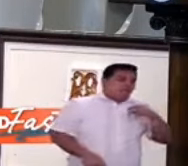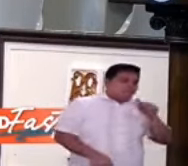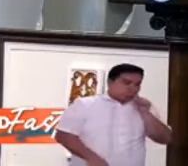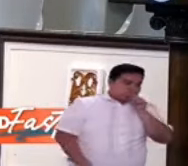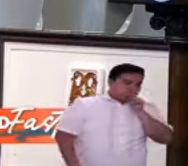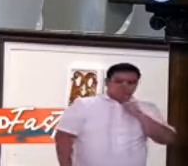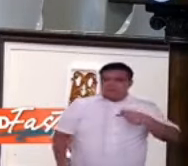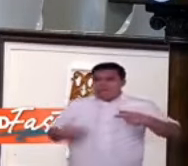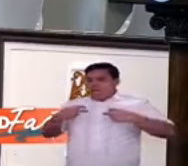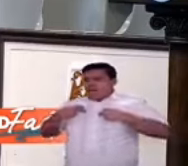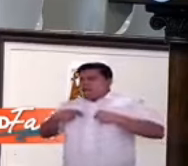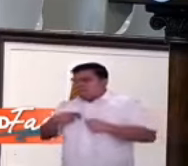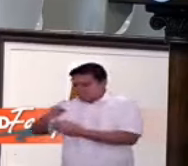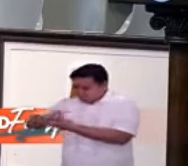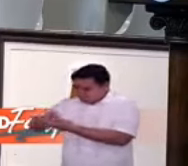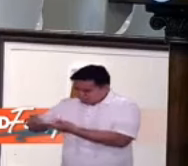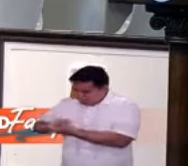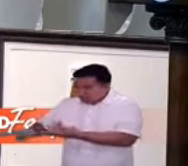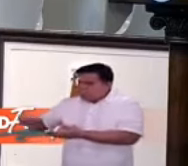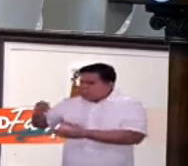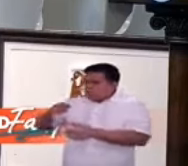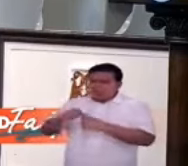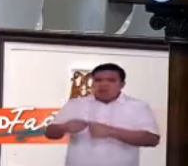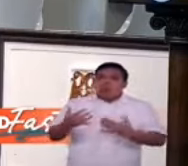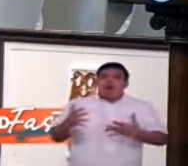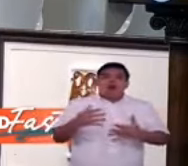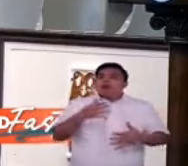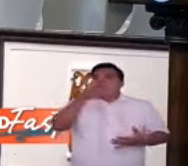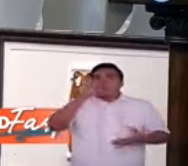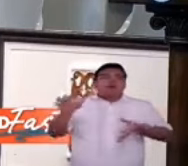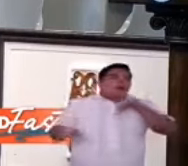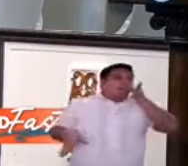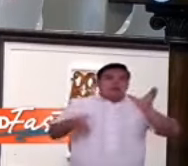hilumon, nay anak nga kutihan, nay anak nga wagyo'y paki.